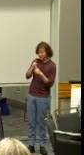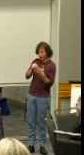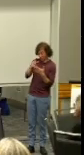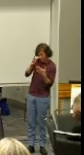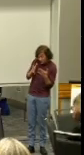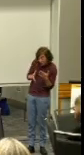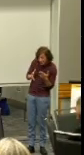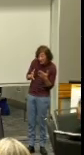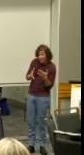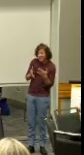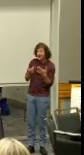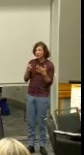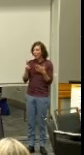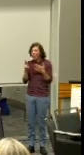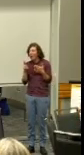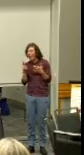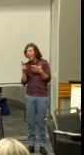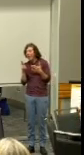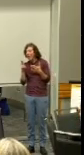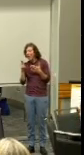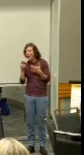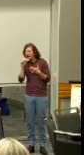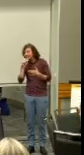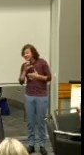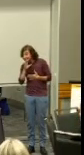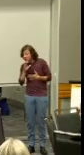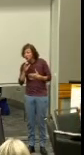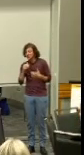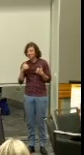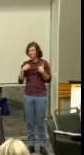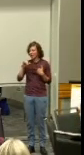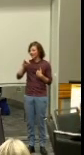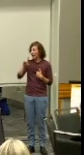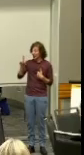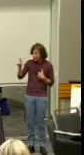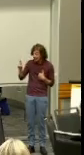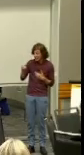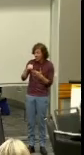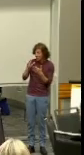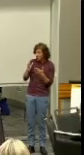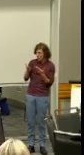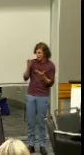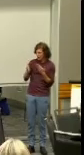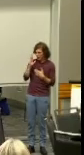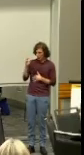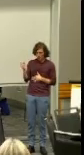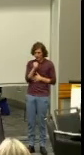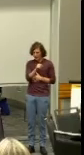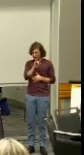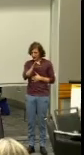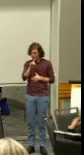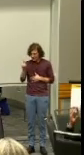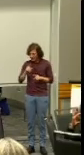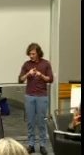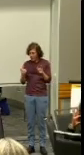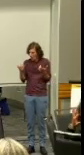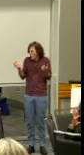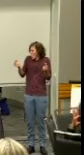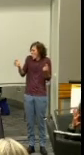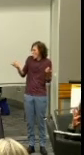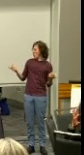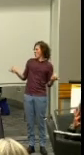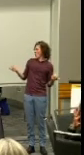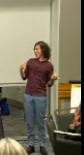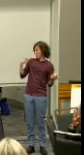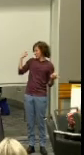Or seniors with IDD that are students? I assume they might live in an IDD house, but what would you do in it? Would really depend